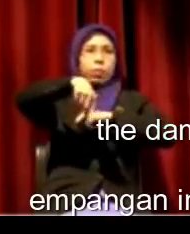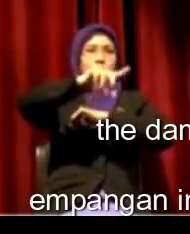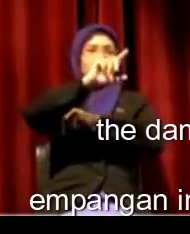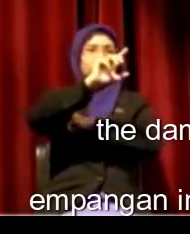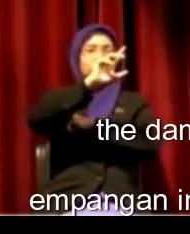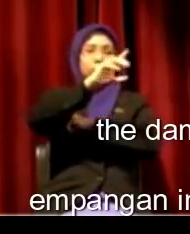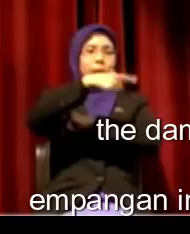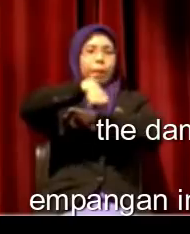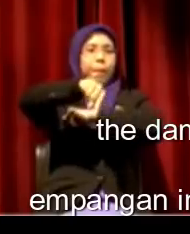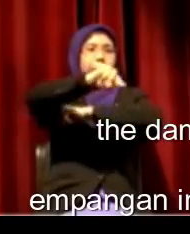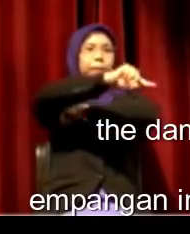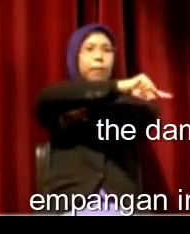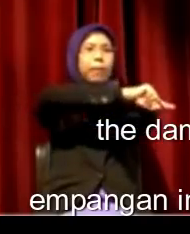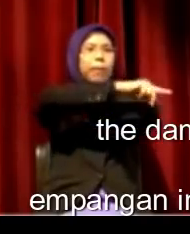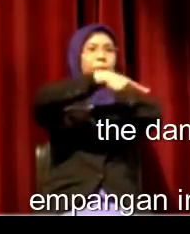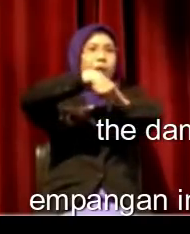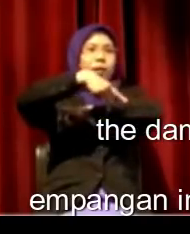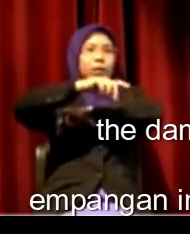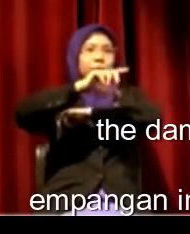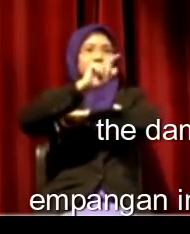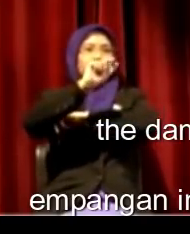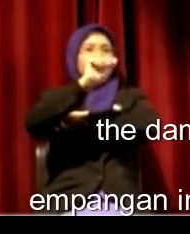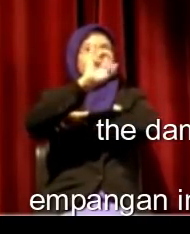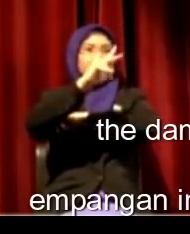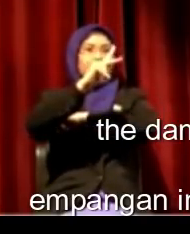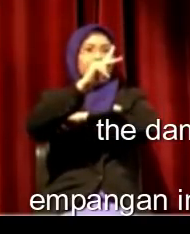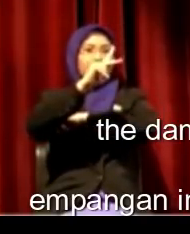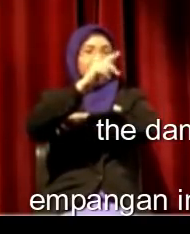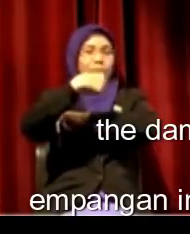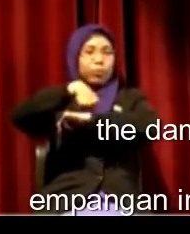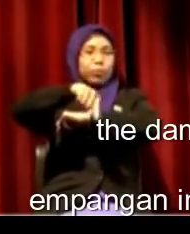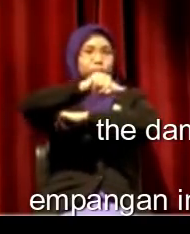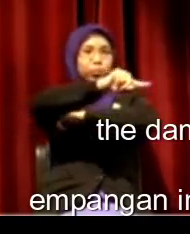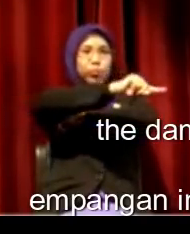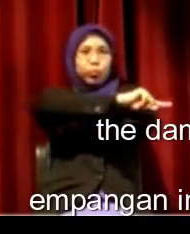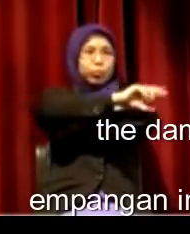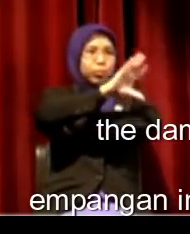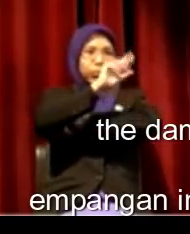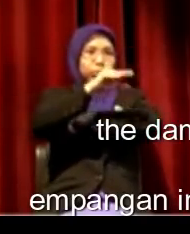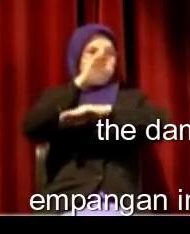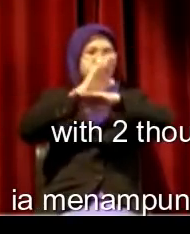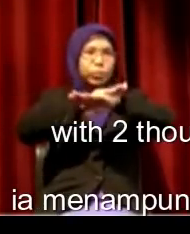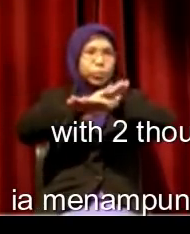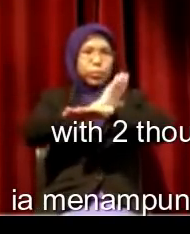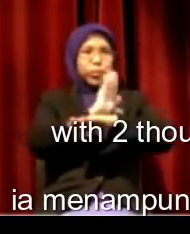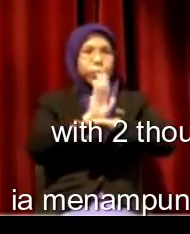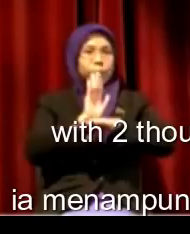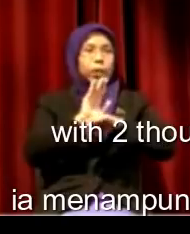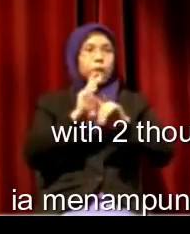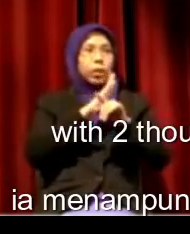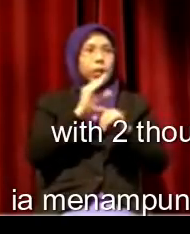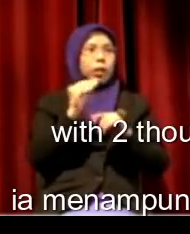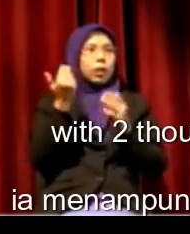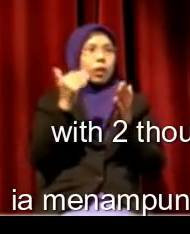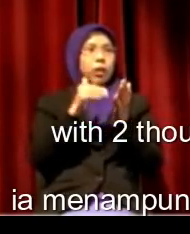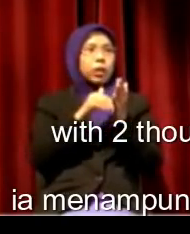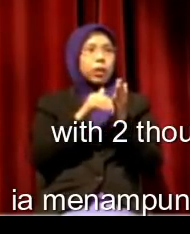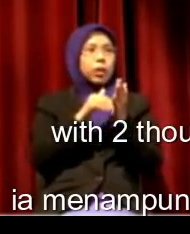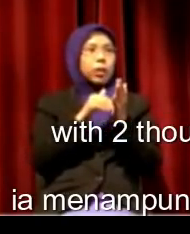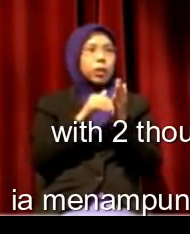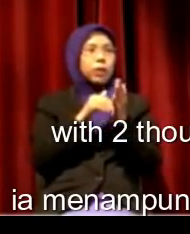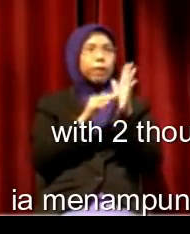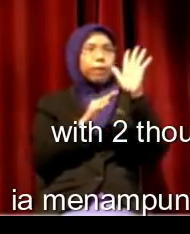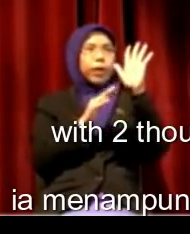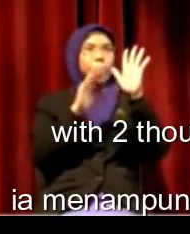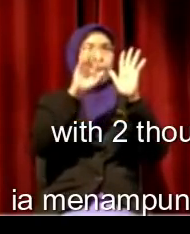is a dam built in 1958 and completed in 62 by Lim Gaw Tong, not by the British, and with 2.5